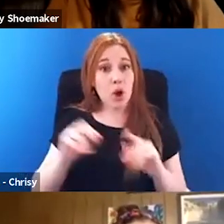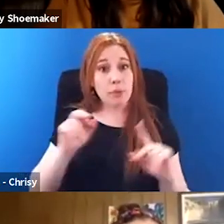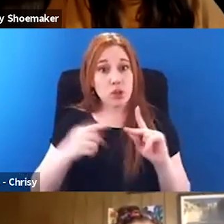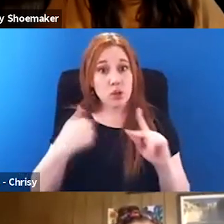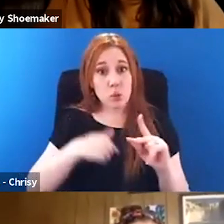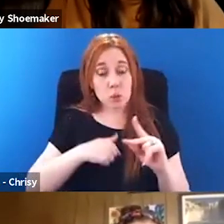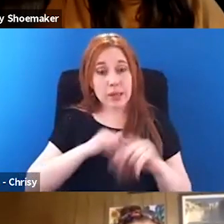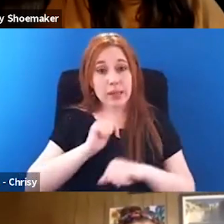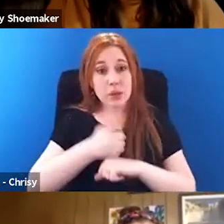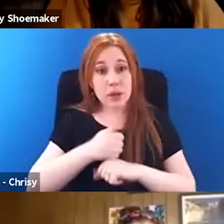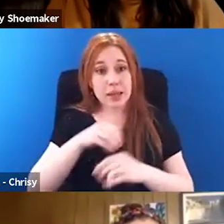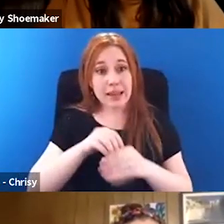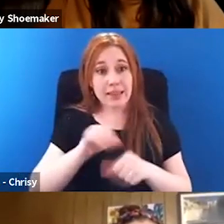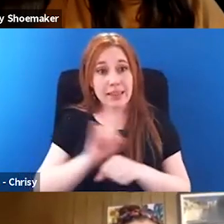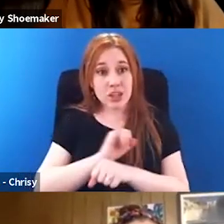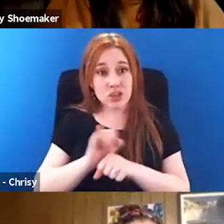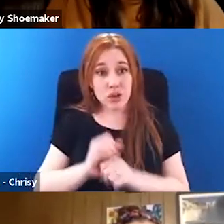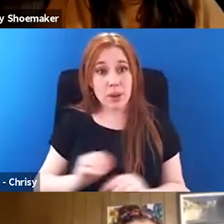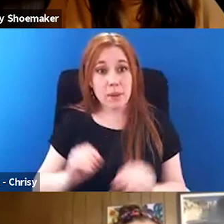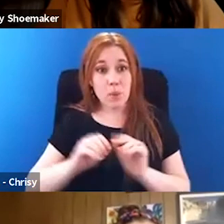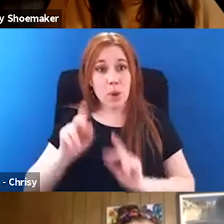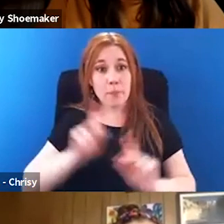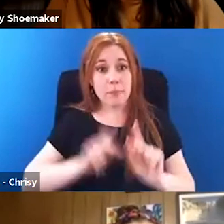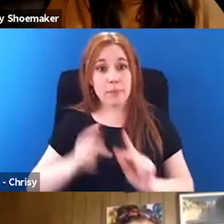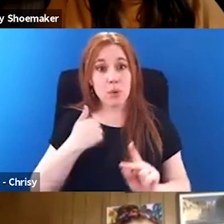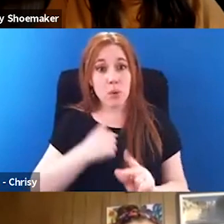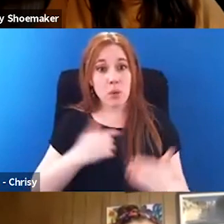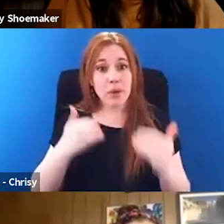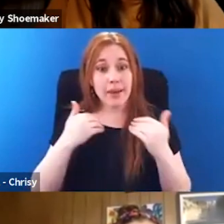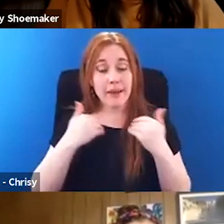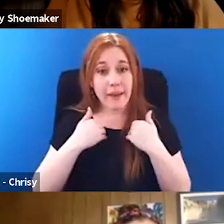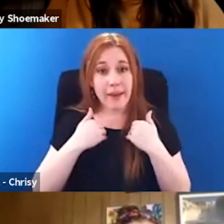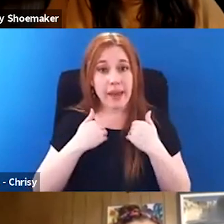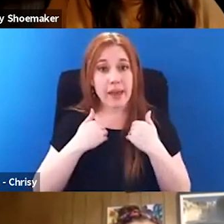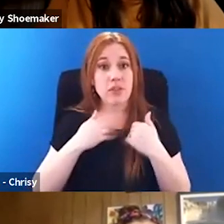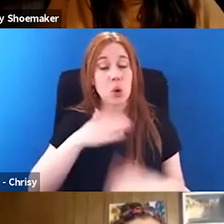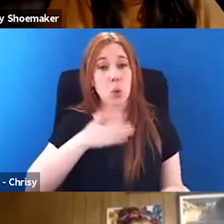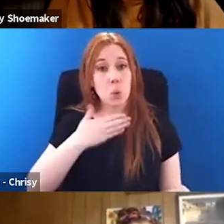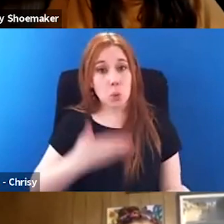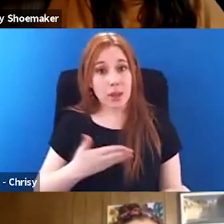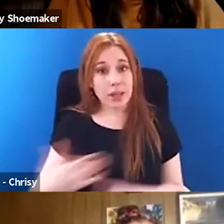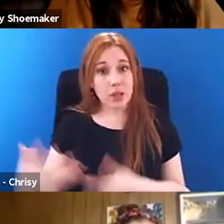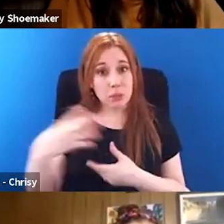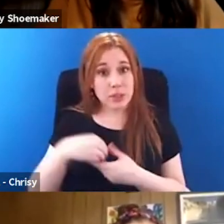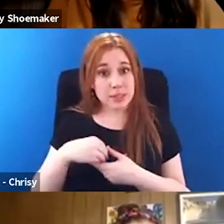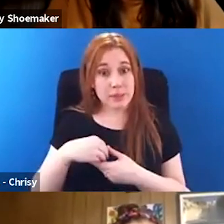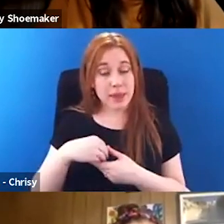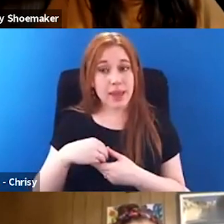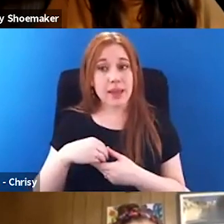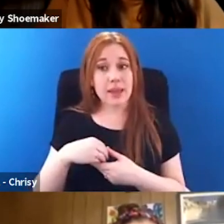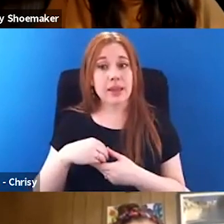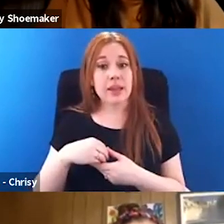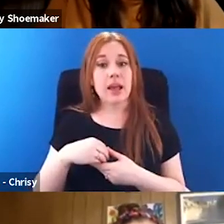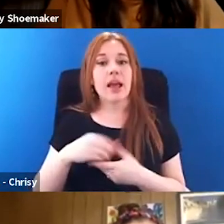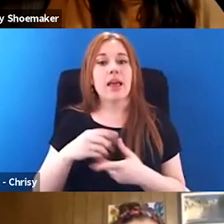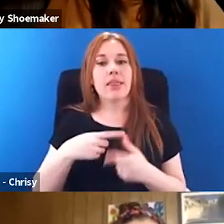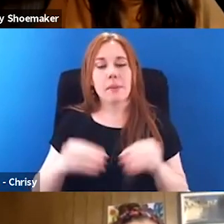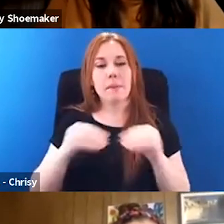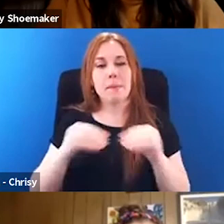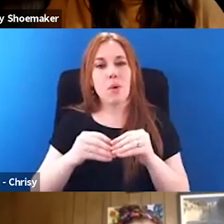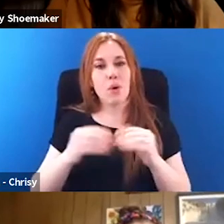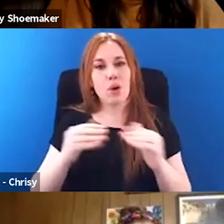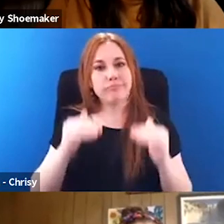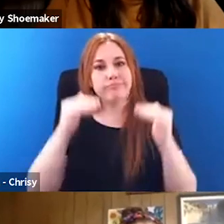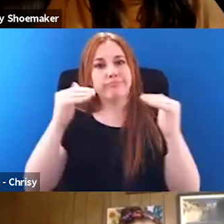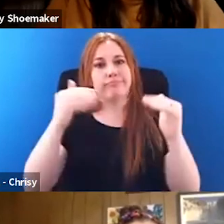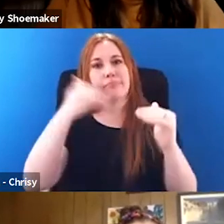create within the industry and the more people we have being willing to participate as a part of that, the greater results we'll be able to